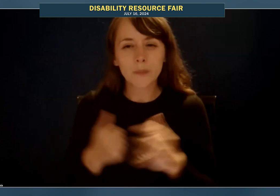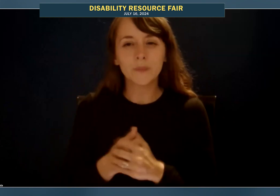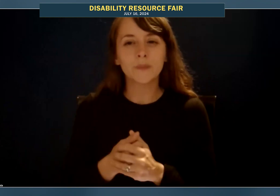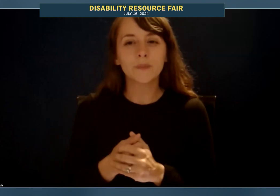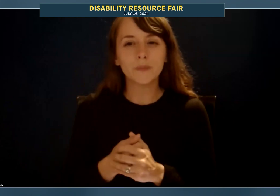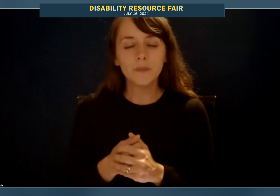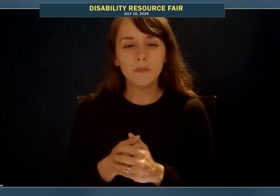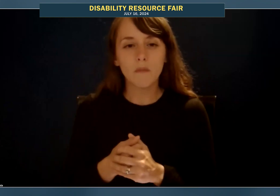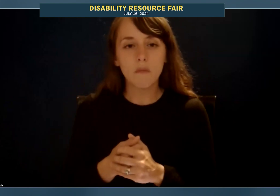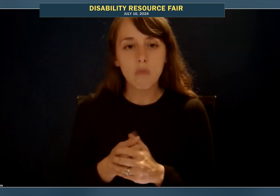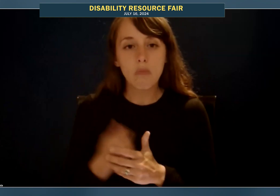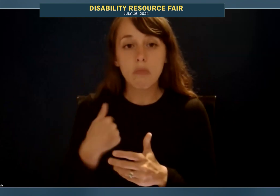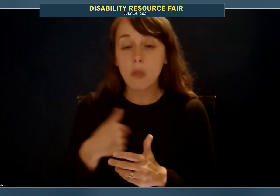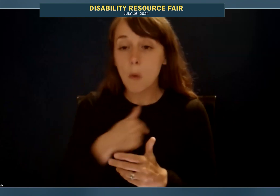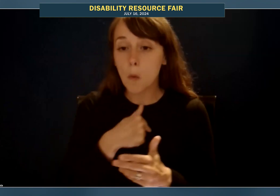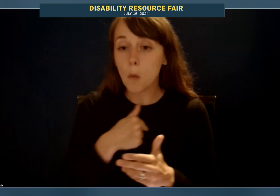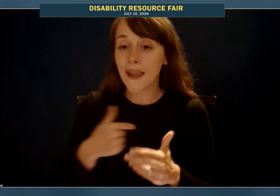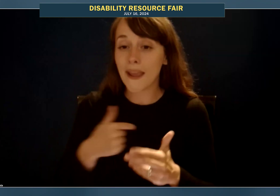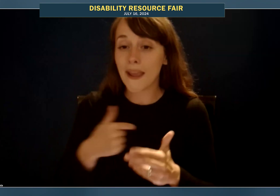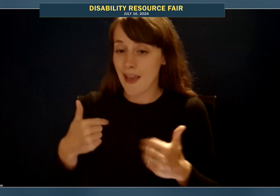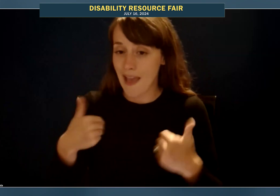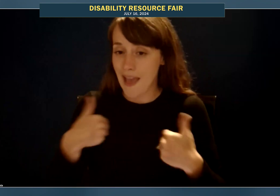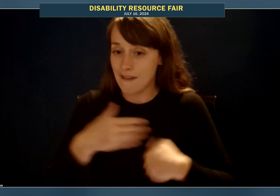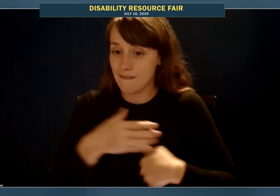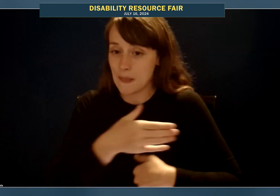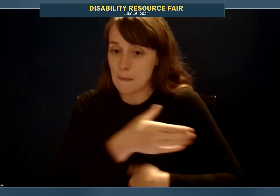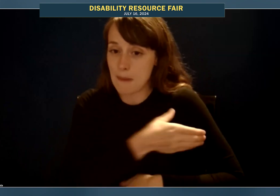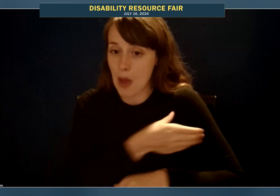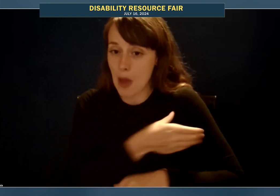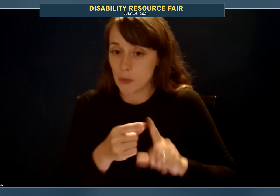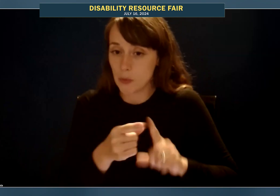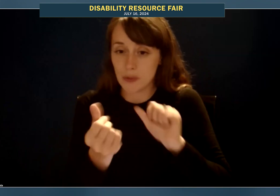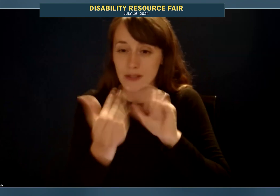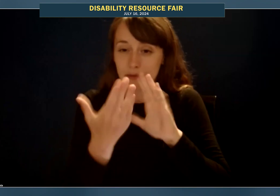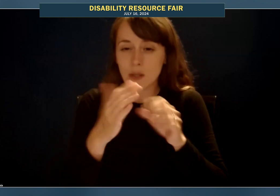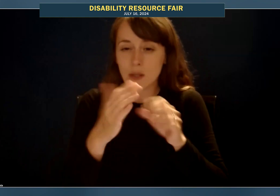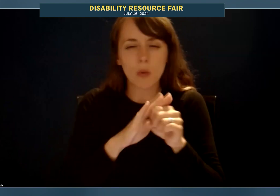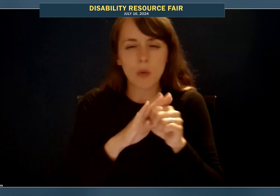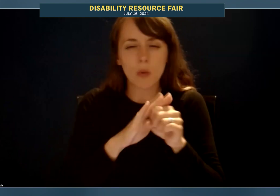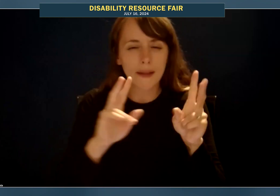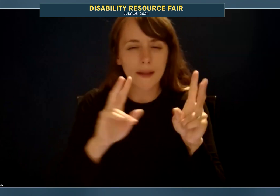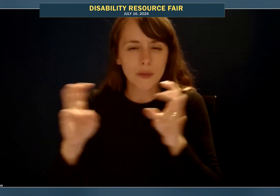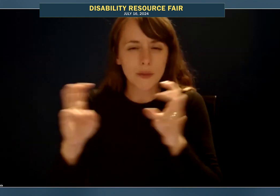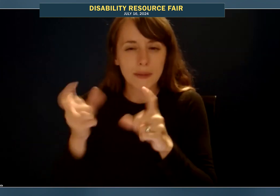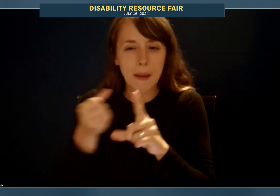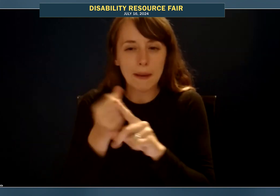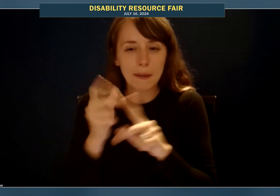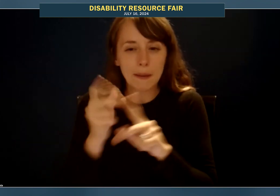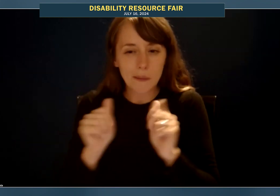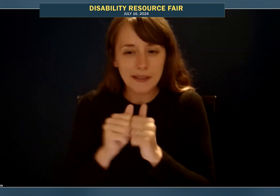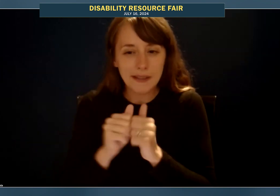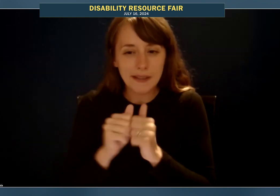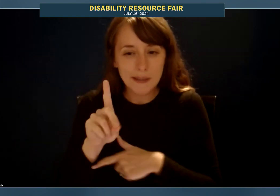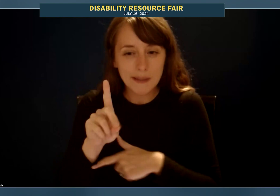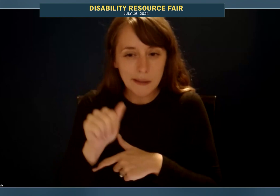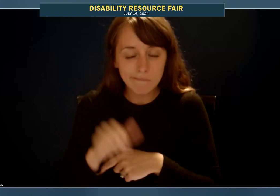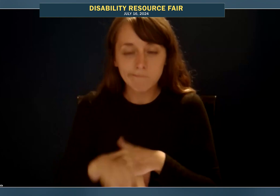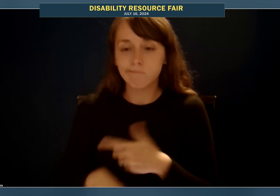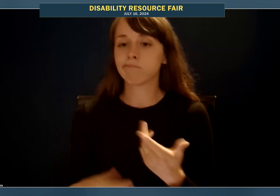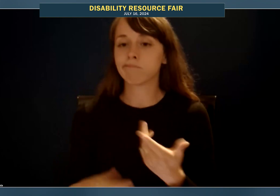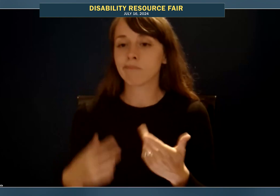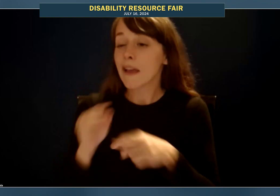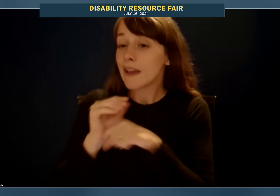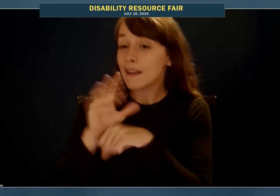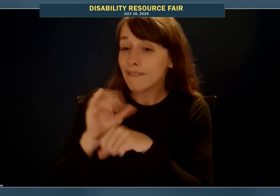purview to address local issues affecting people with disabilities, advise municipal